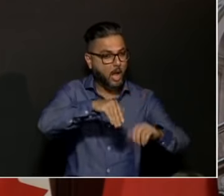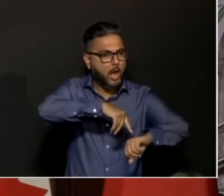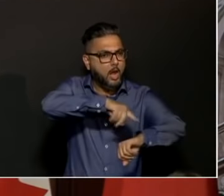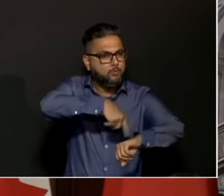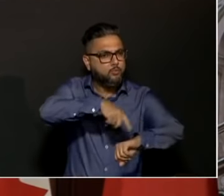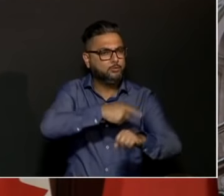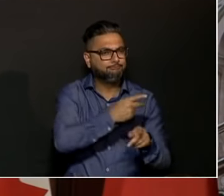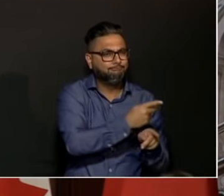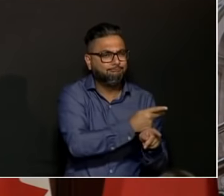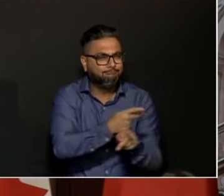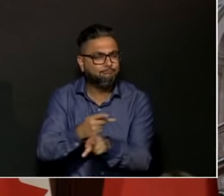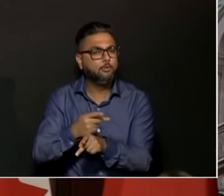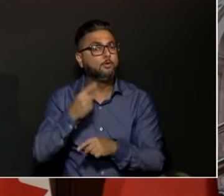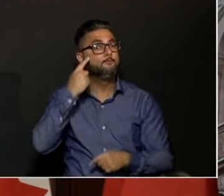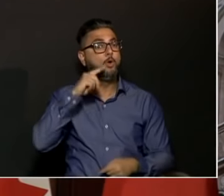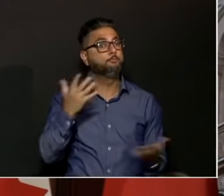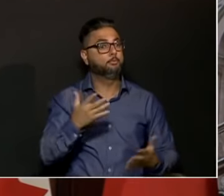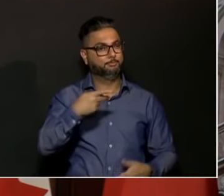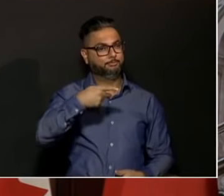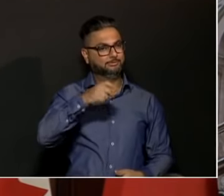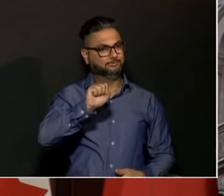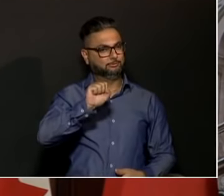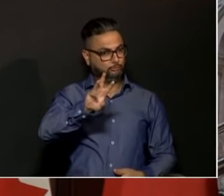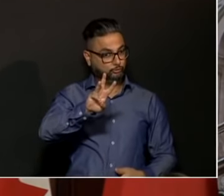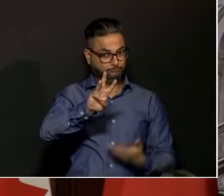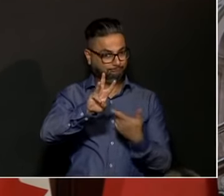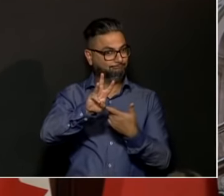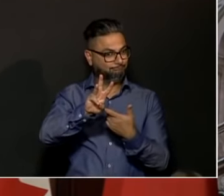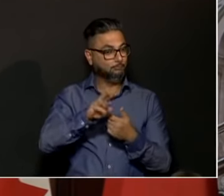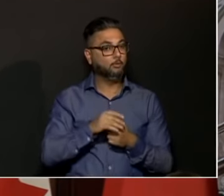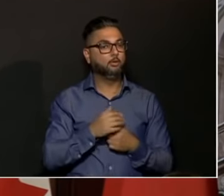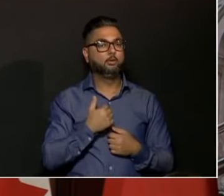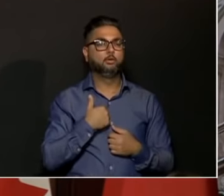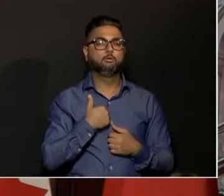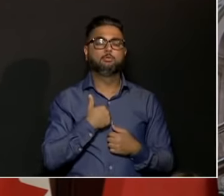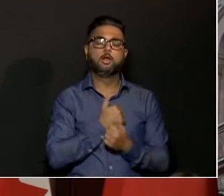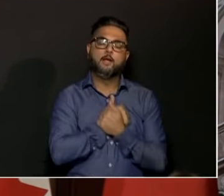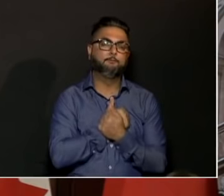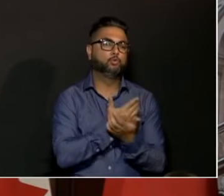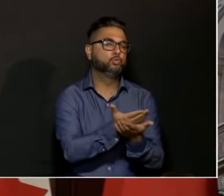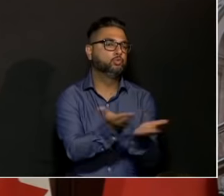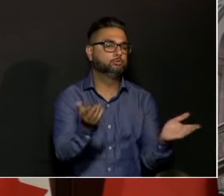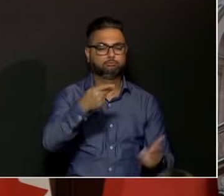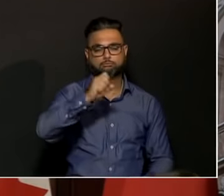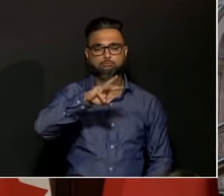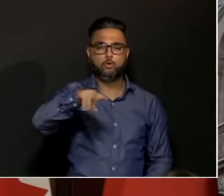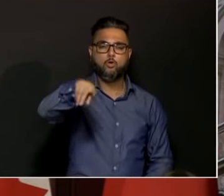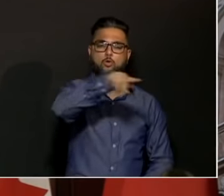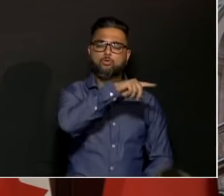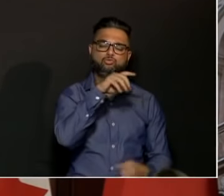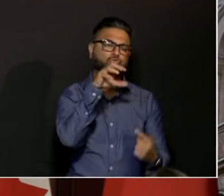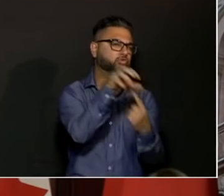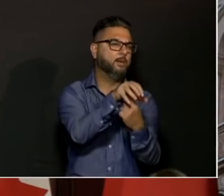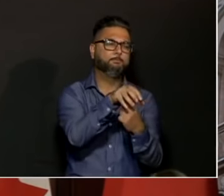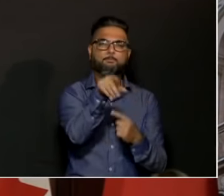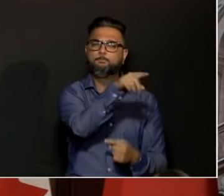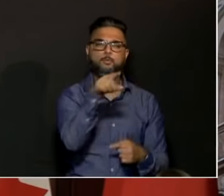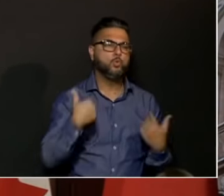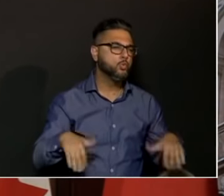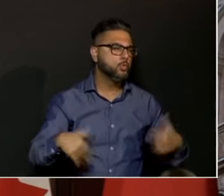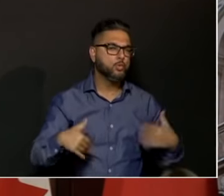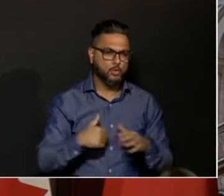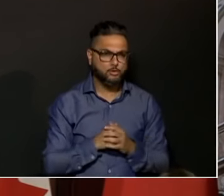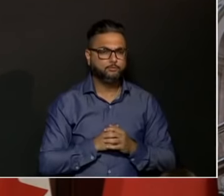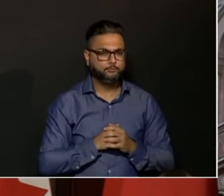personal support workers and the PSWs. I love you guys. You're absolutely amazing. All of these measures taken together will ensure